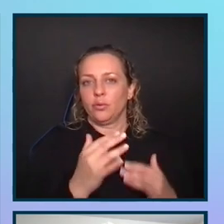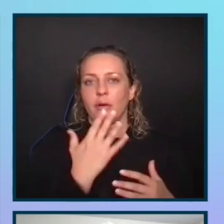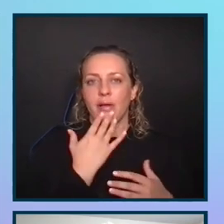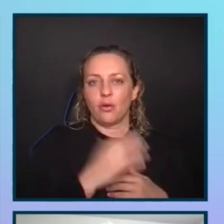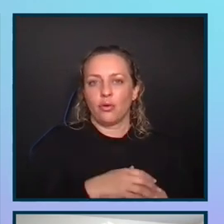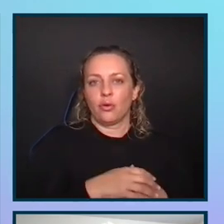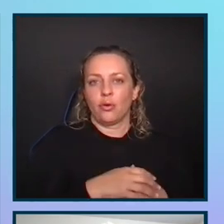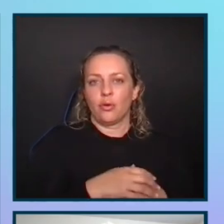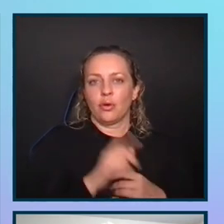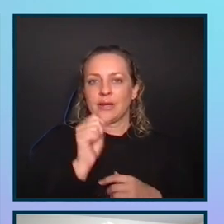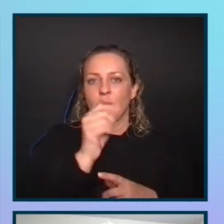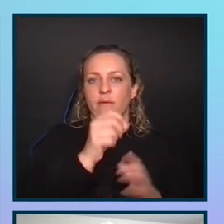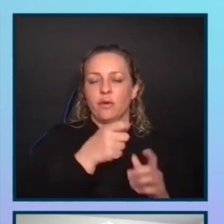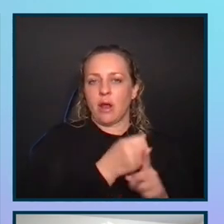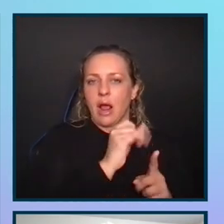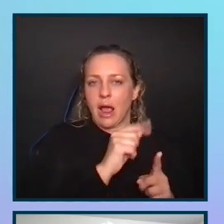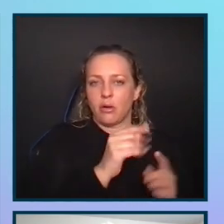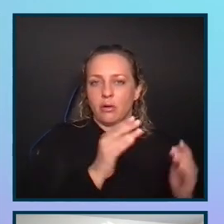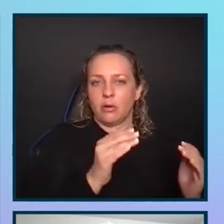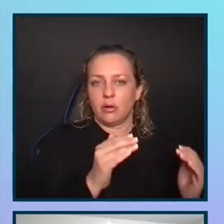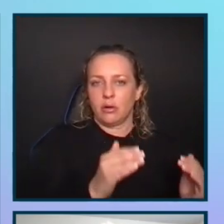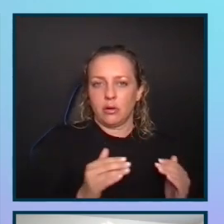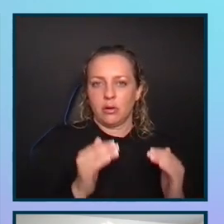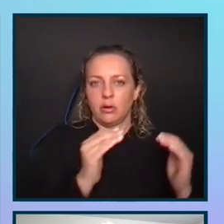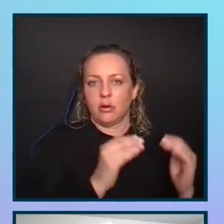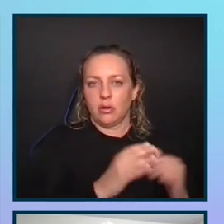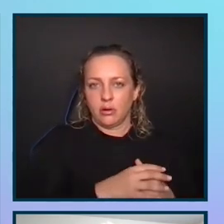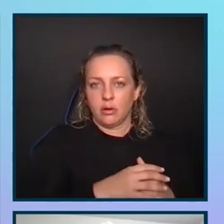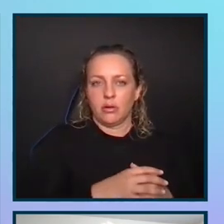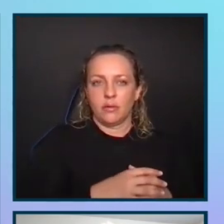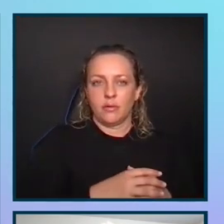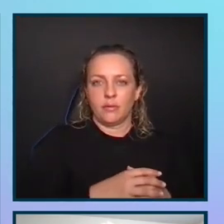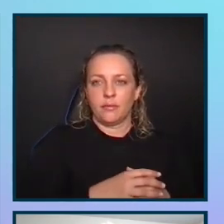Knockout. 10 reviews. Color. Play.